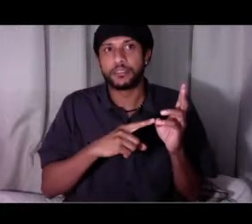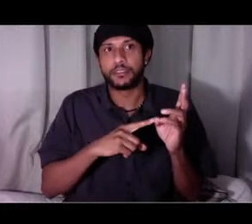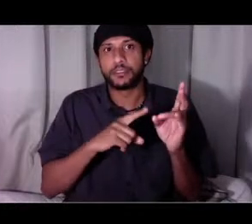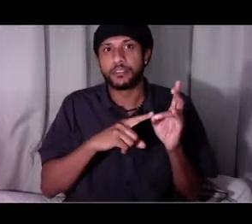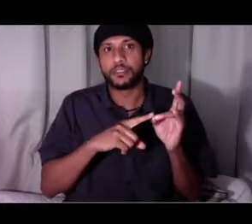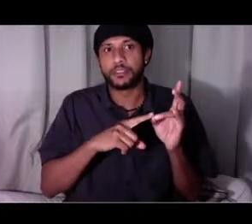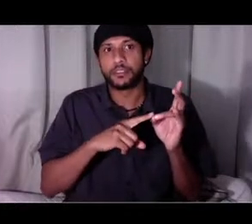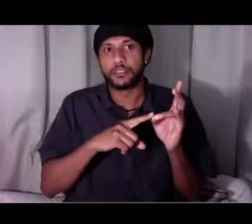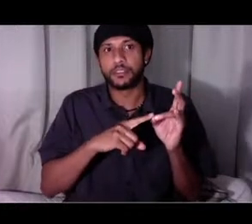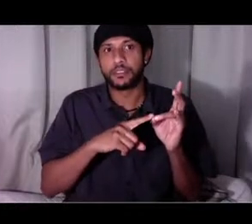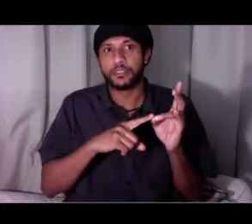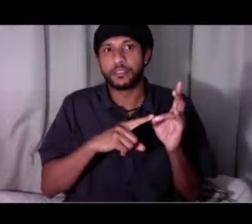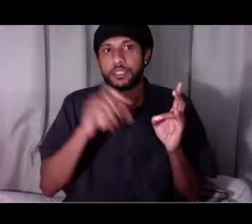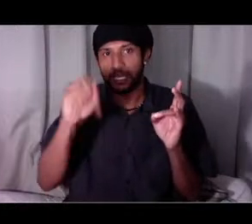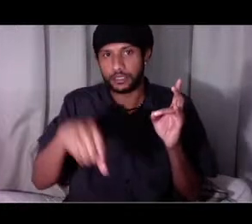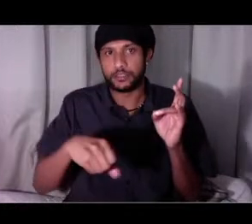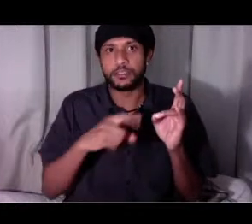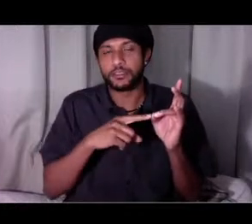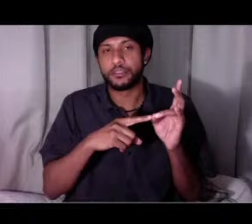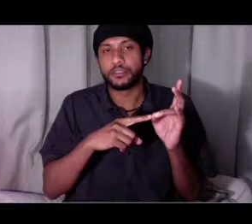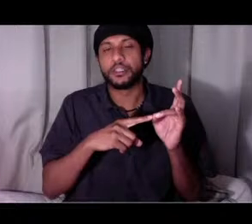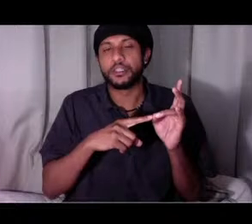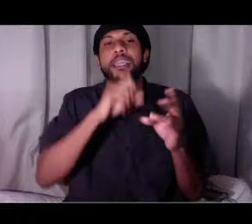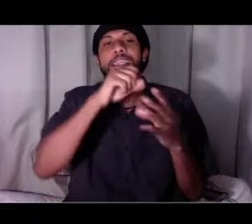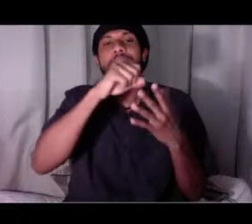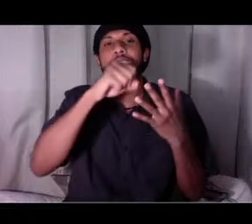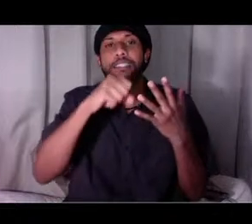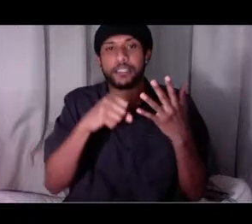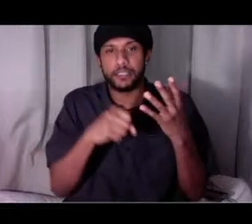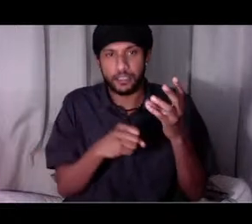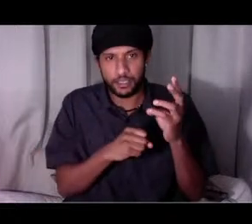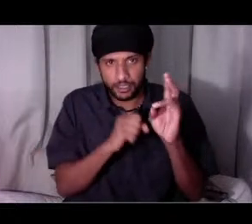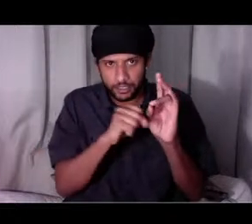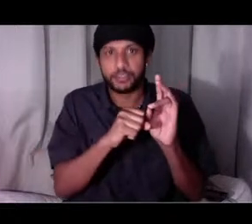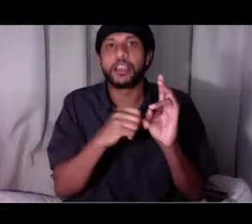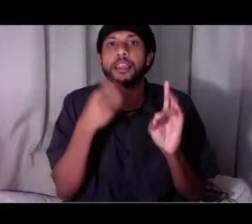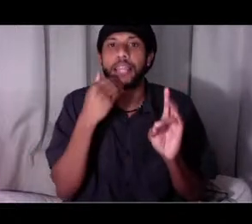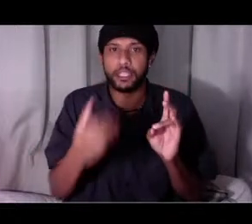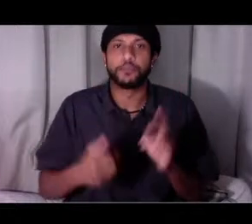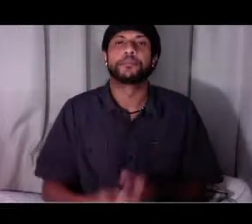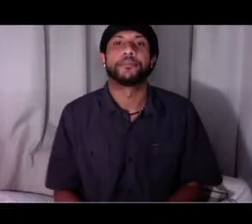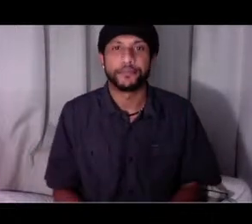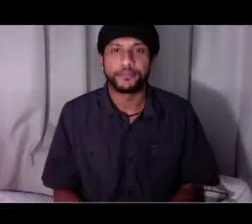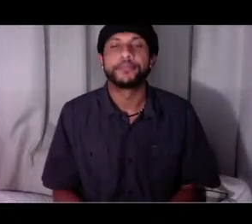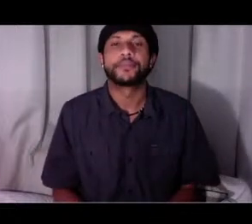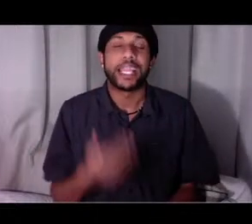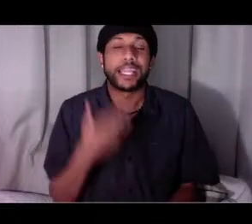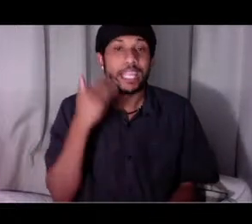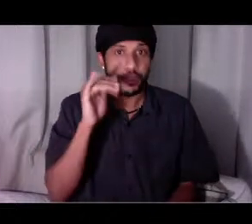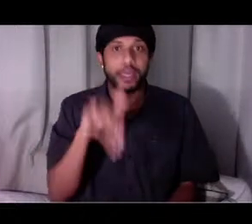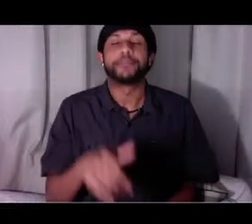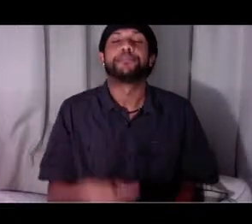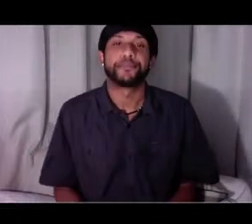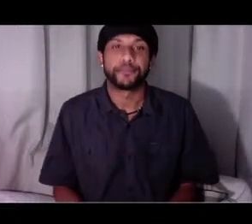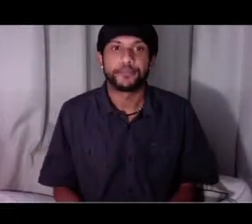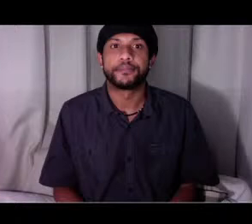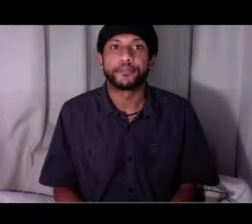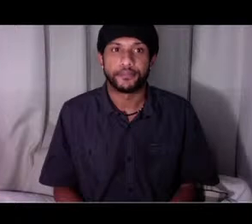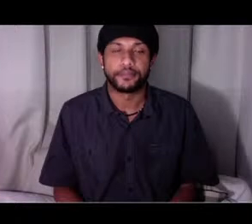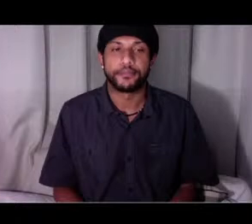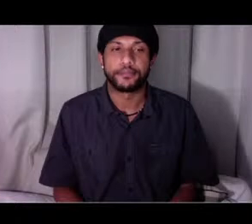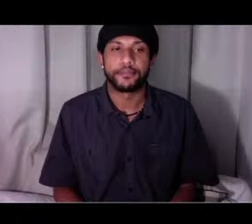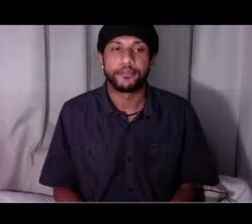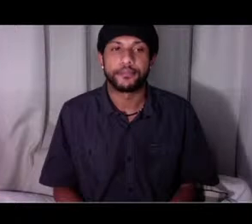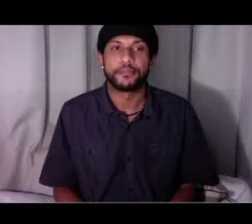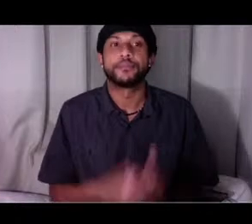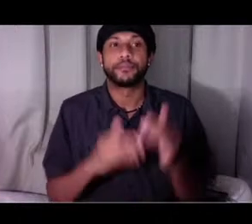Miss adig yes thank you thank you for that M Medina we'll go and go to our